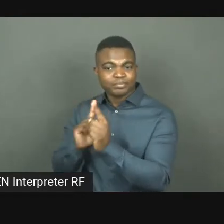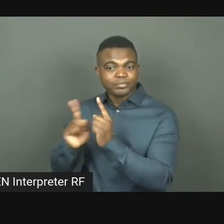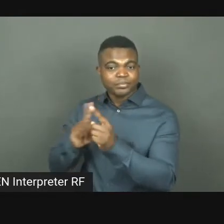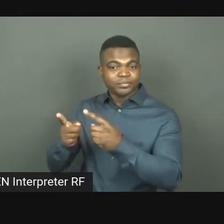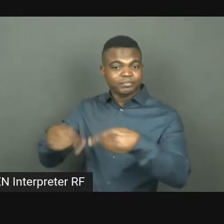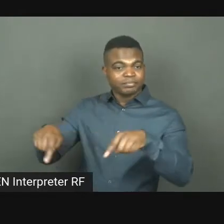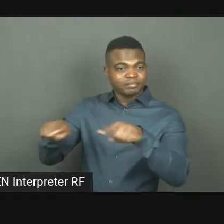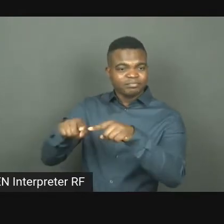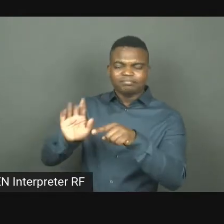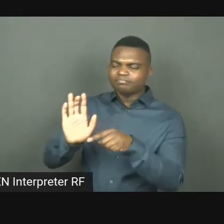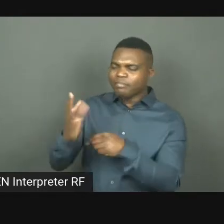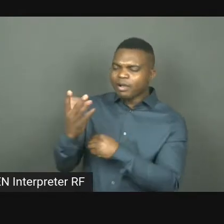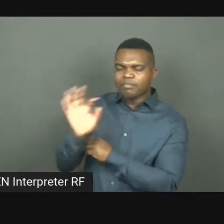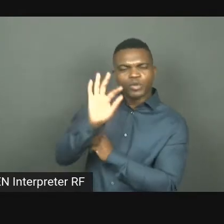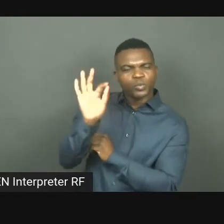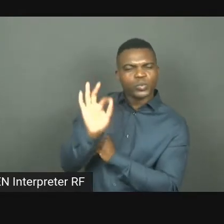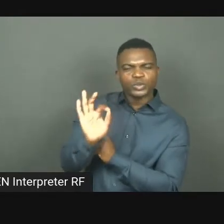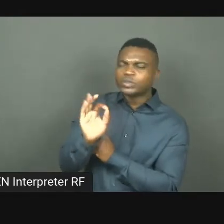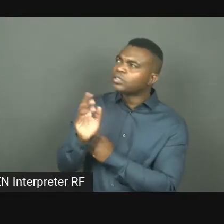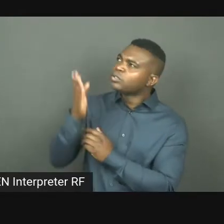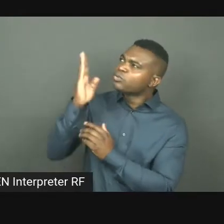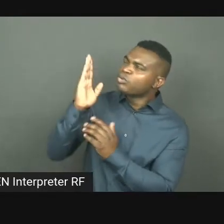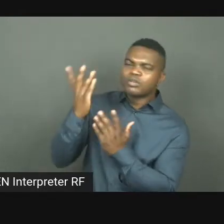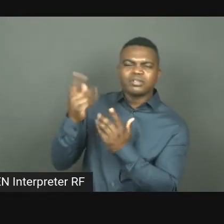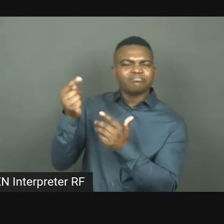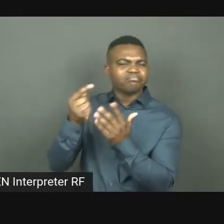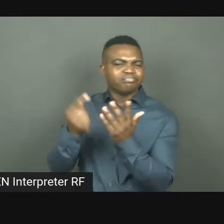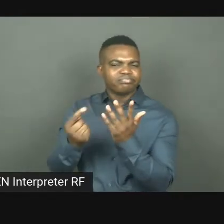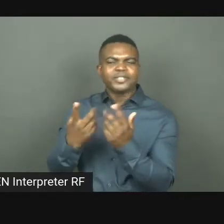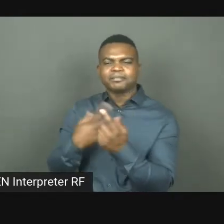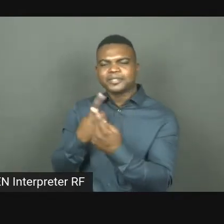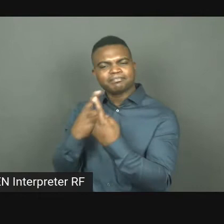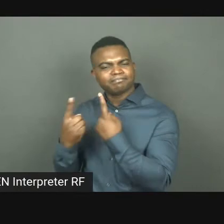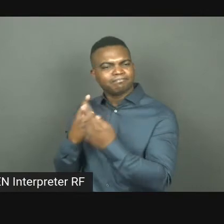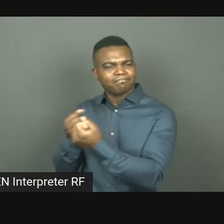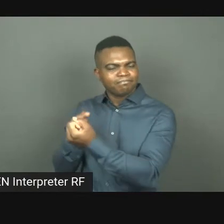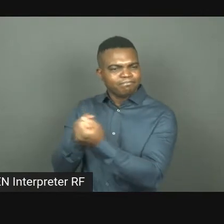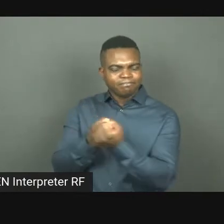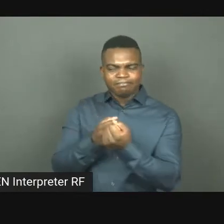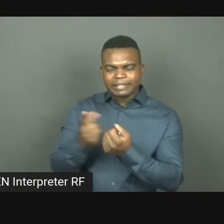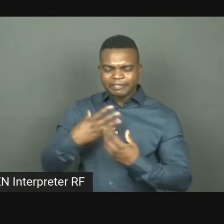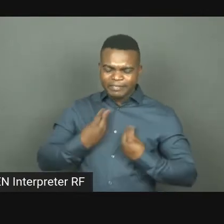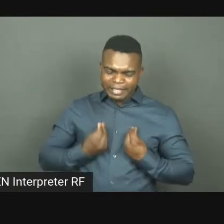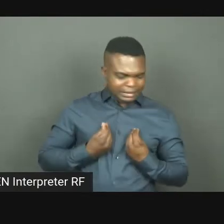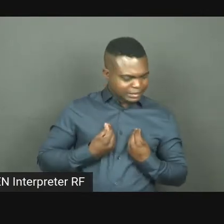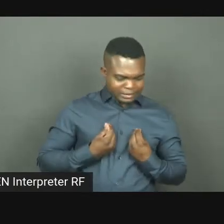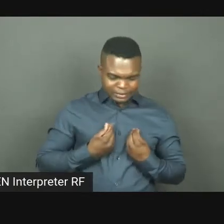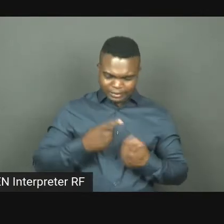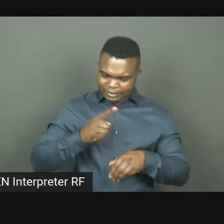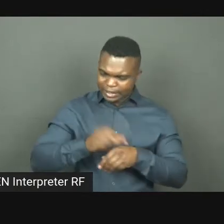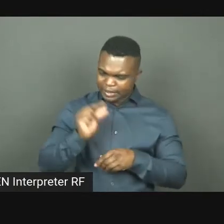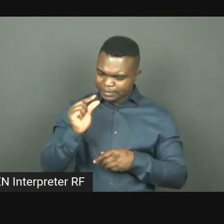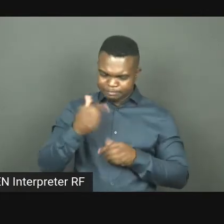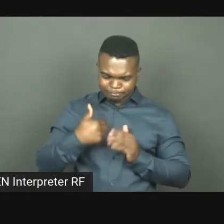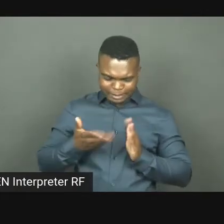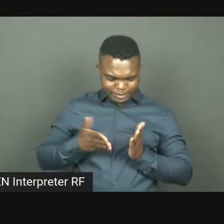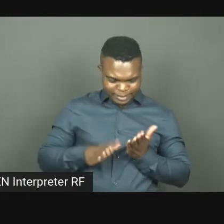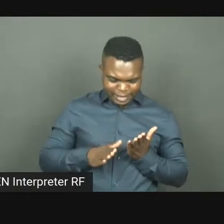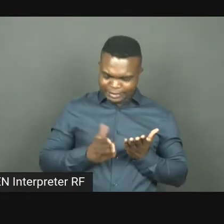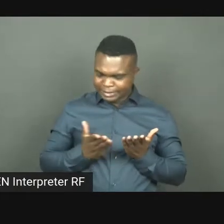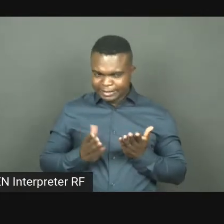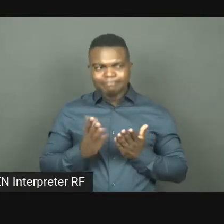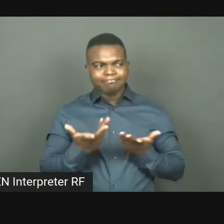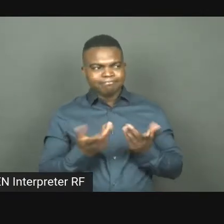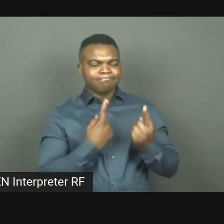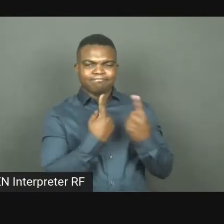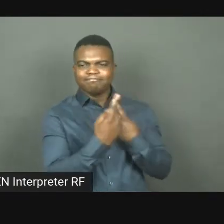them or turned them away. And a lot of my work in that point in time was to work with people to reimagine or to